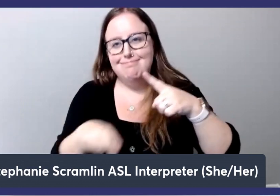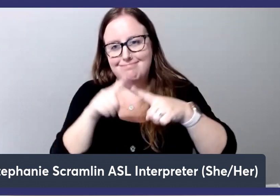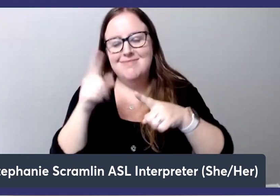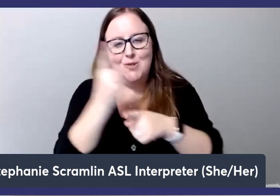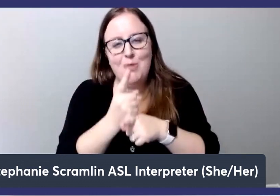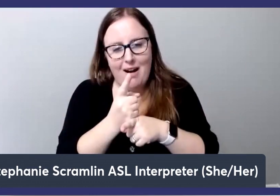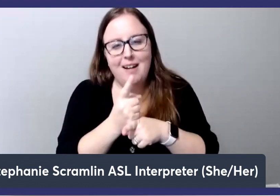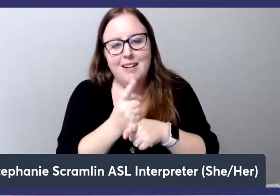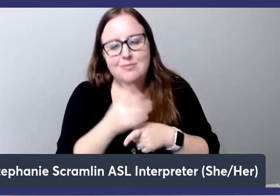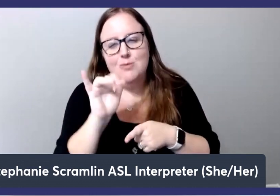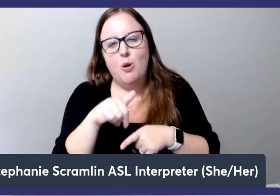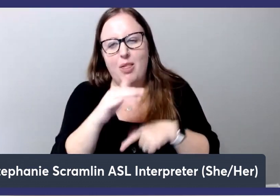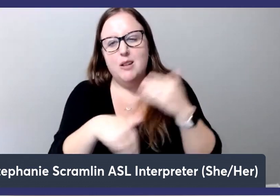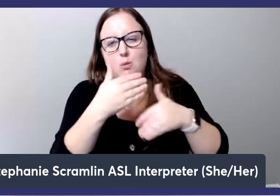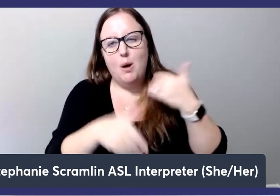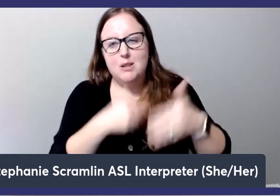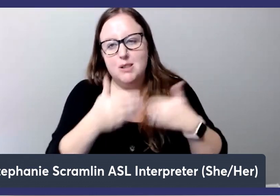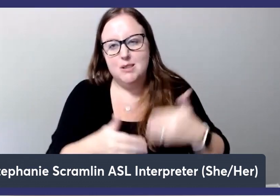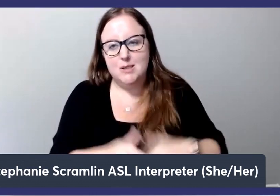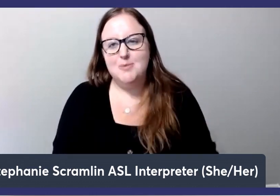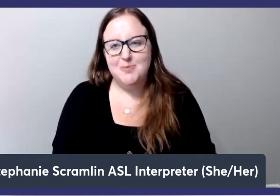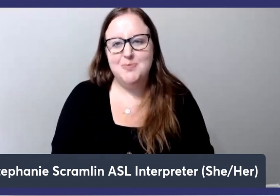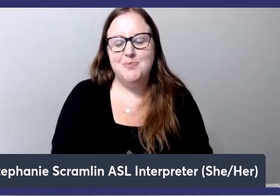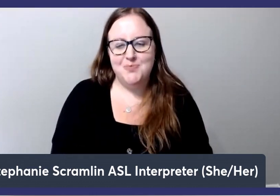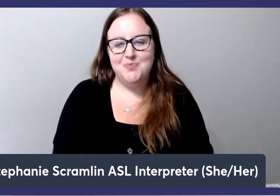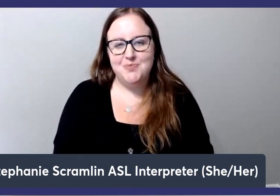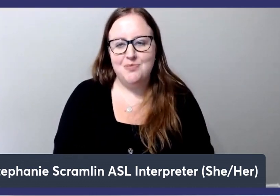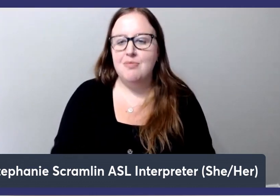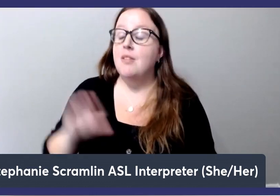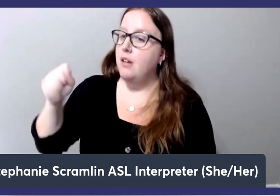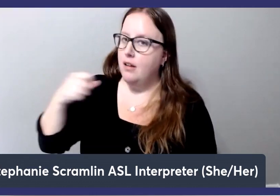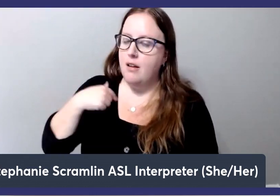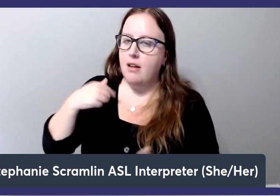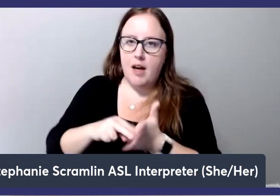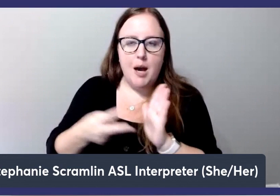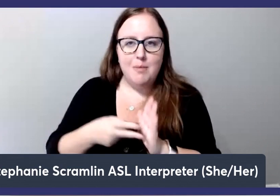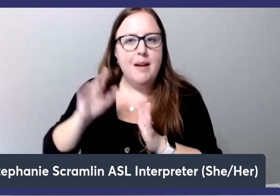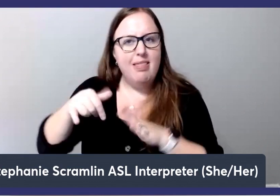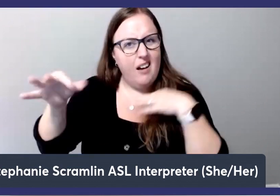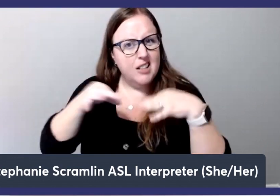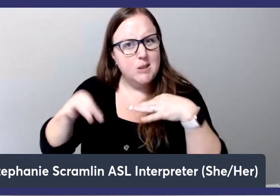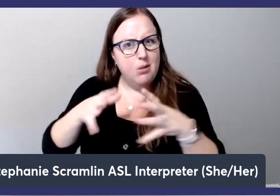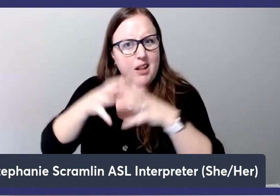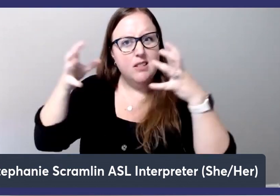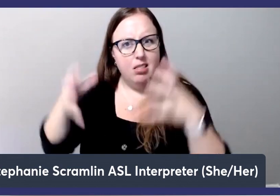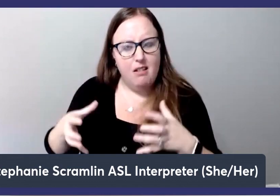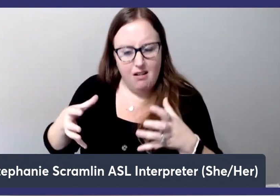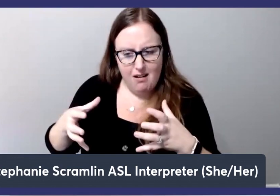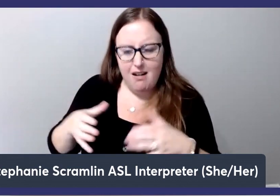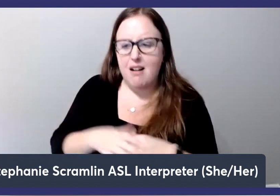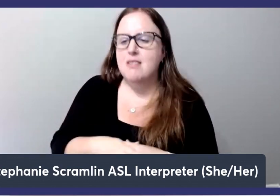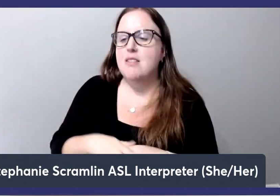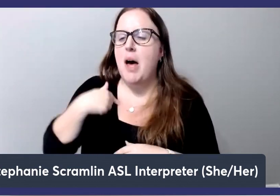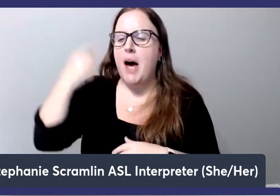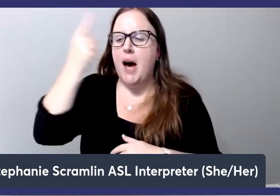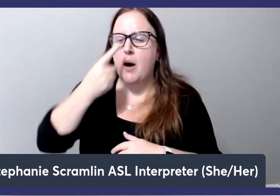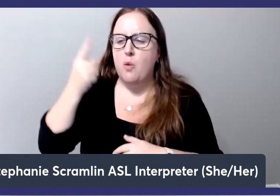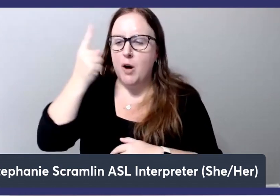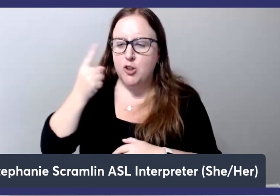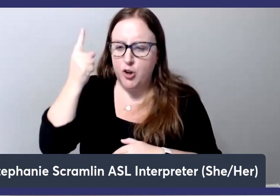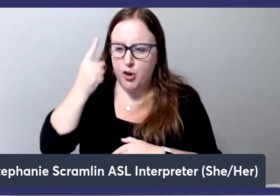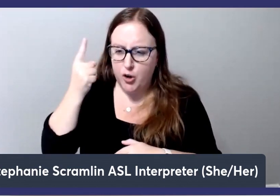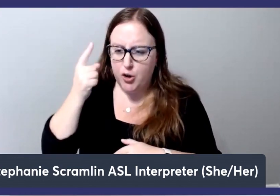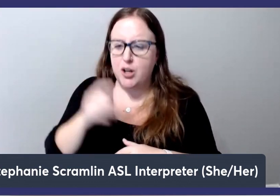an iterative process. Yeah, and I mean that actually explains a lot. And I was wondering, you mentioned